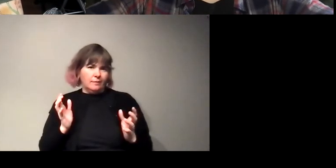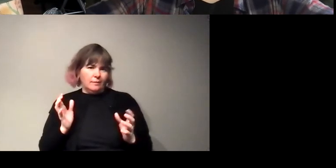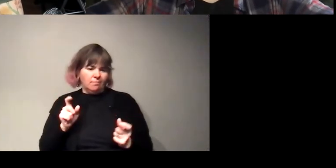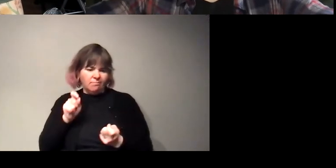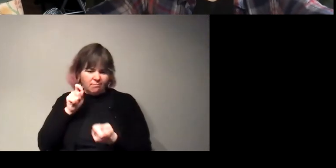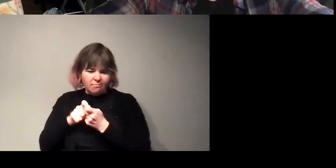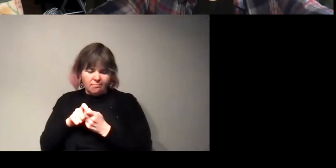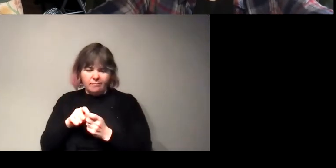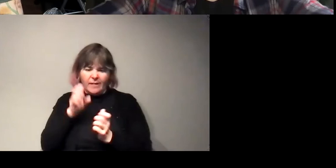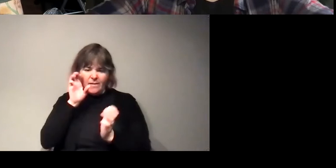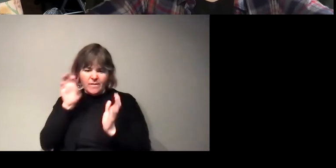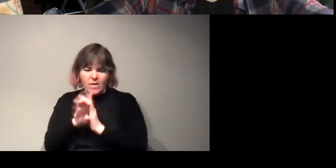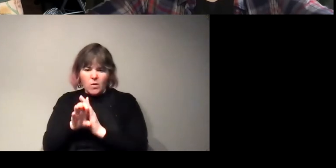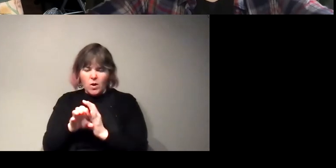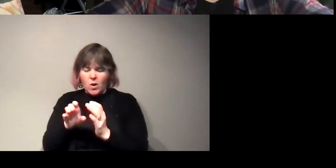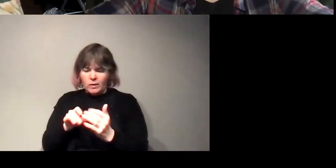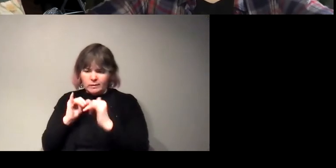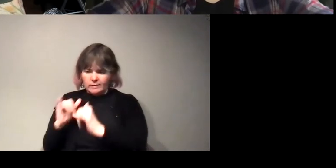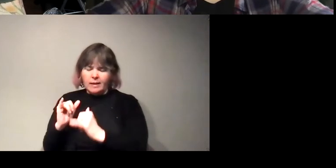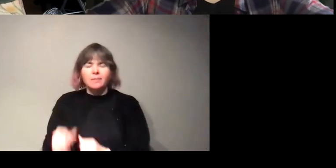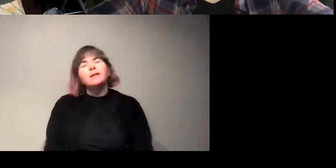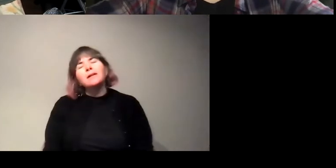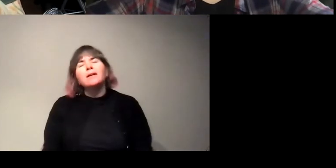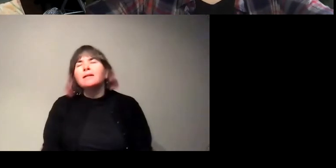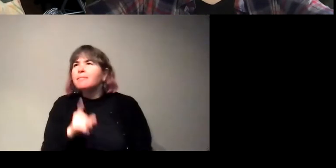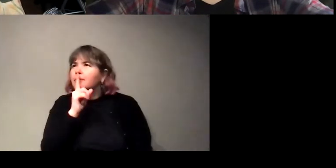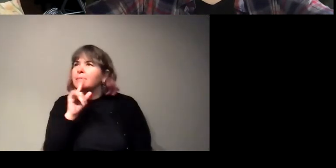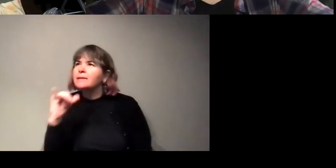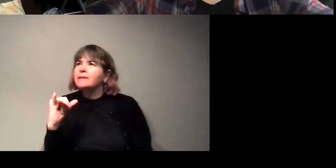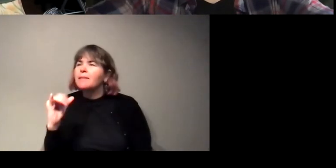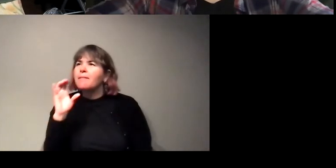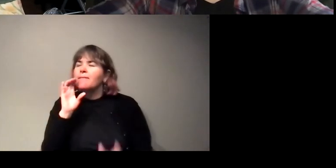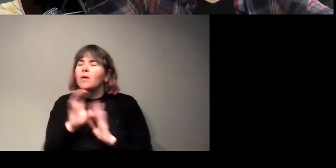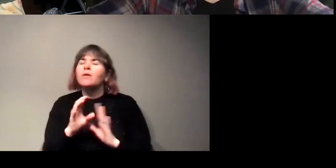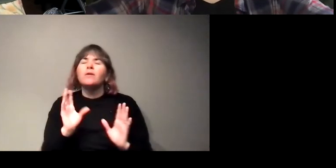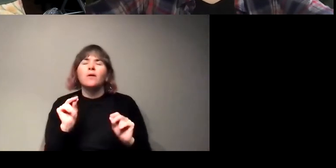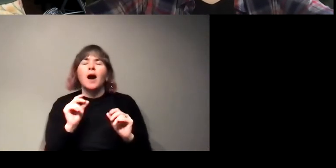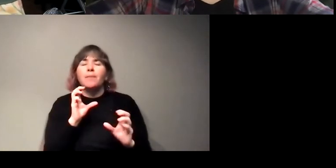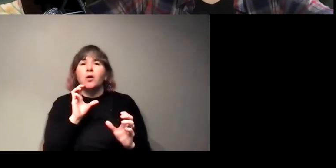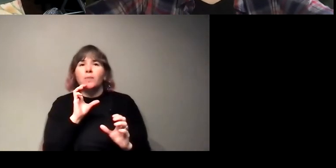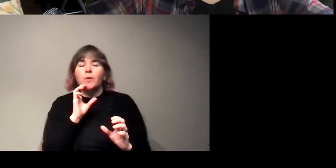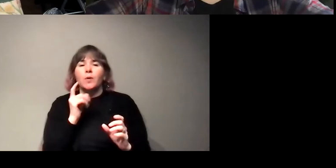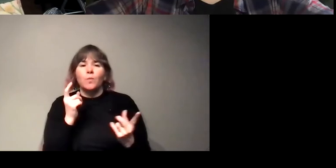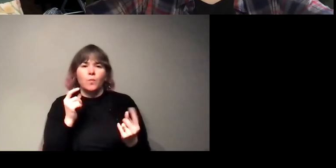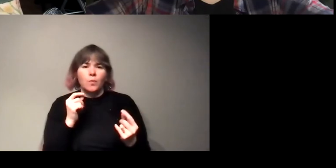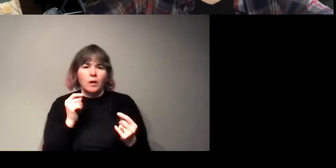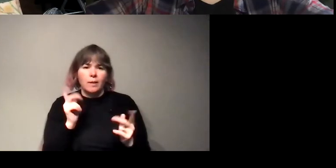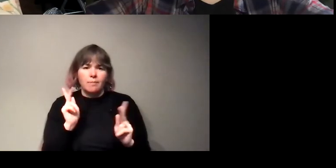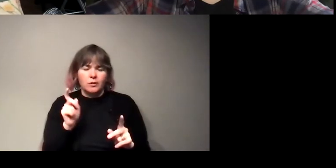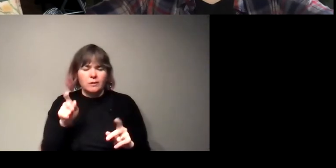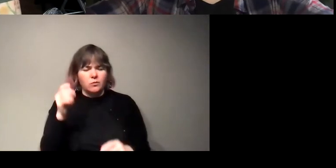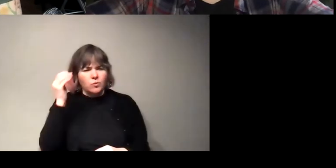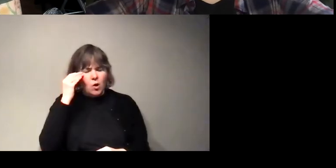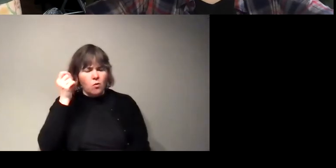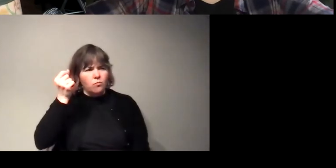precise, photorealistic, and it's not even that it's photorealistic, it's that it's communicating what a person needs to know if